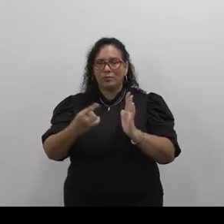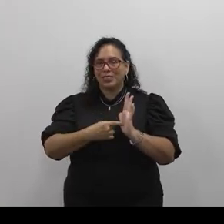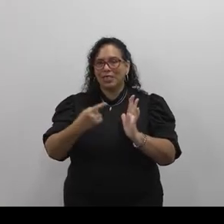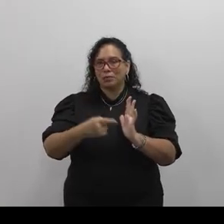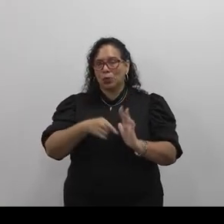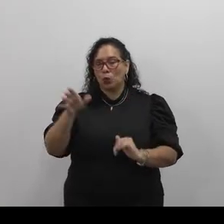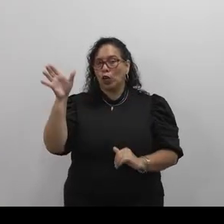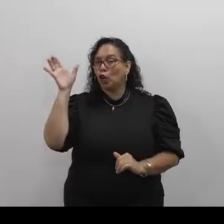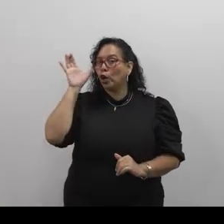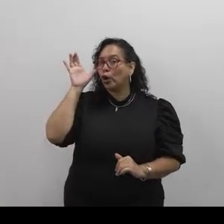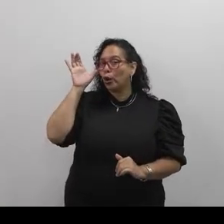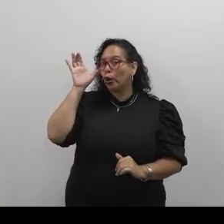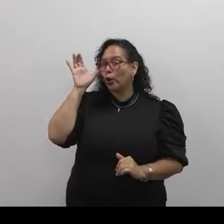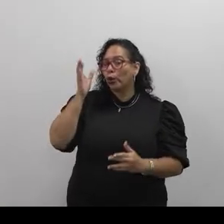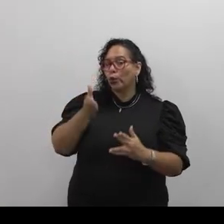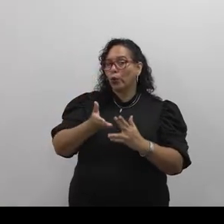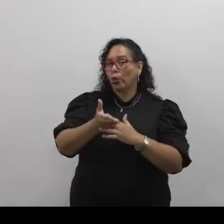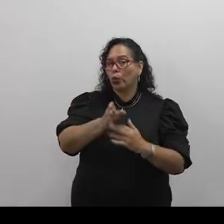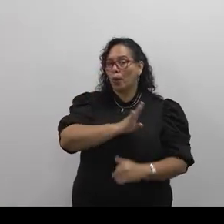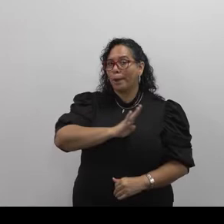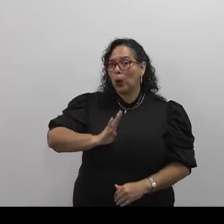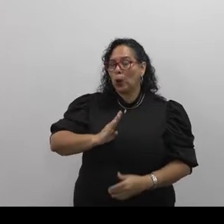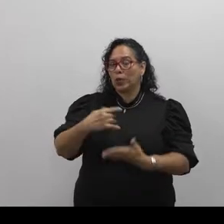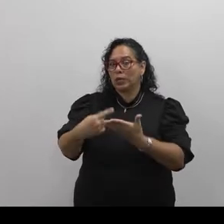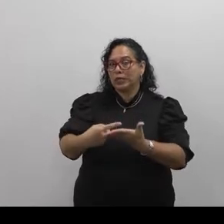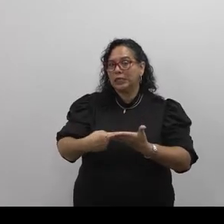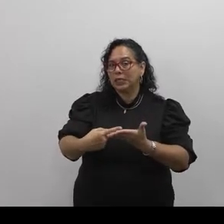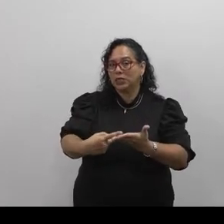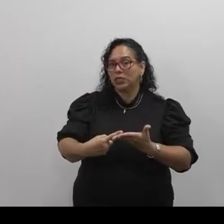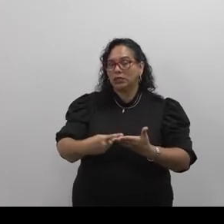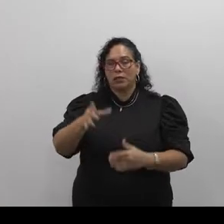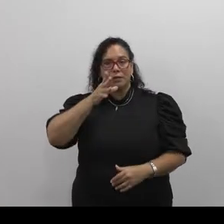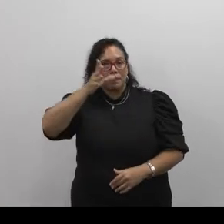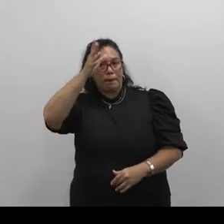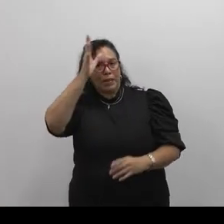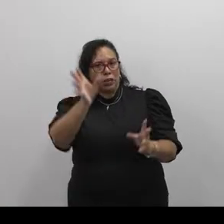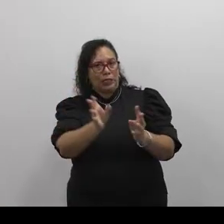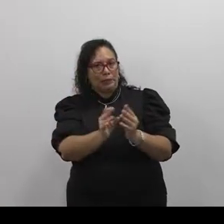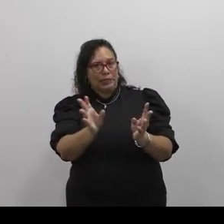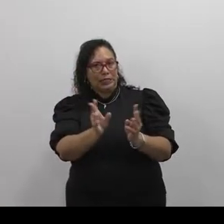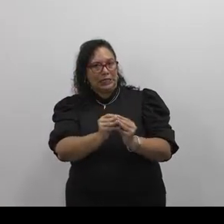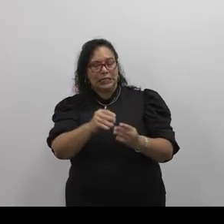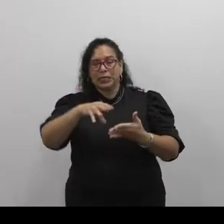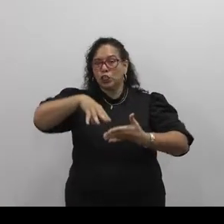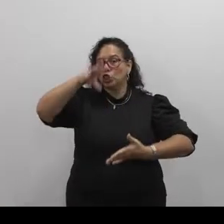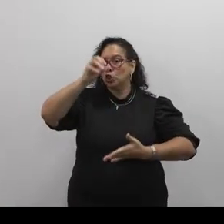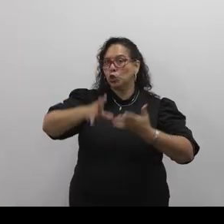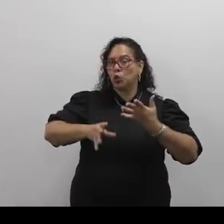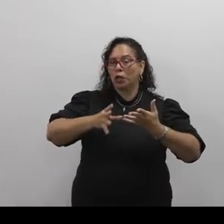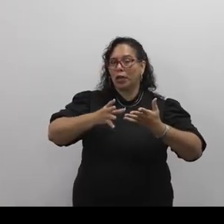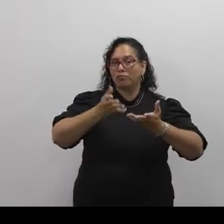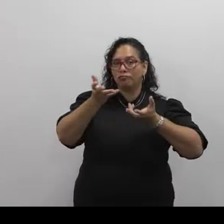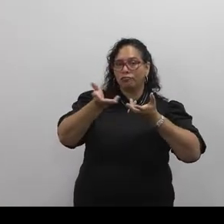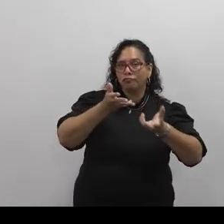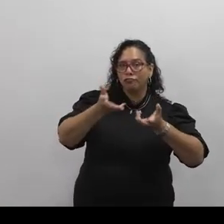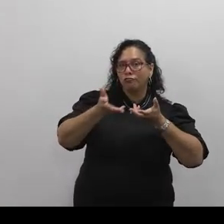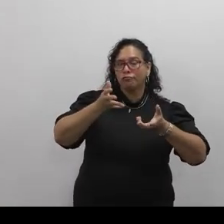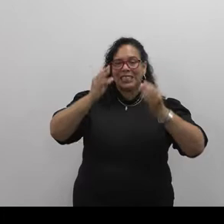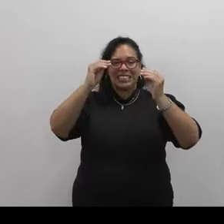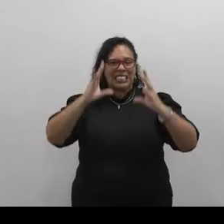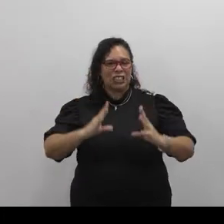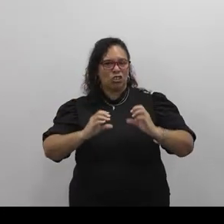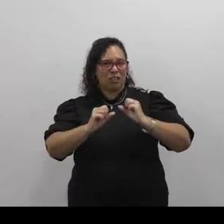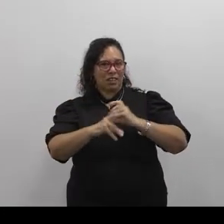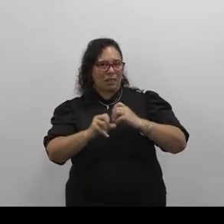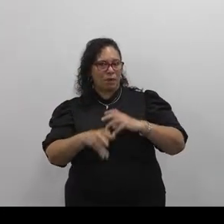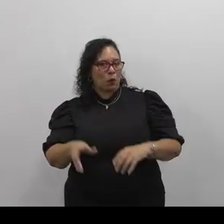heard via board discussion, parent meetings, student dialogue, teacher feedback. We've just